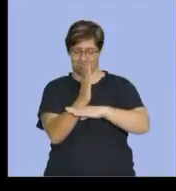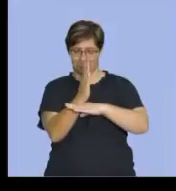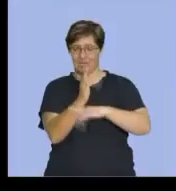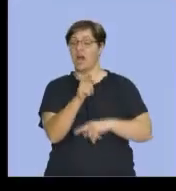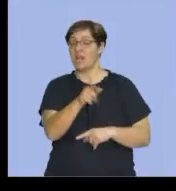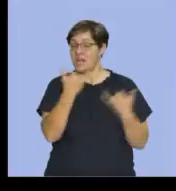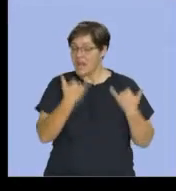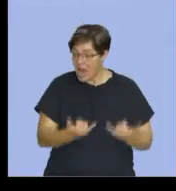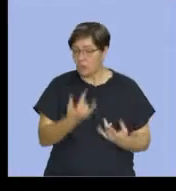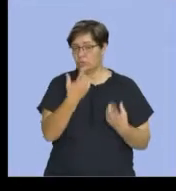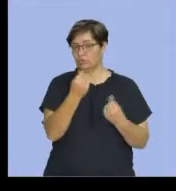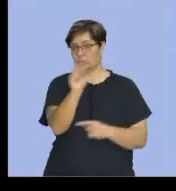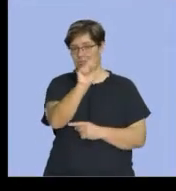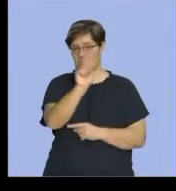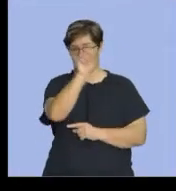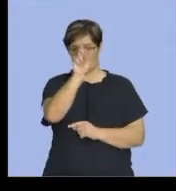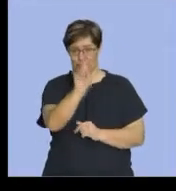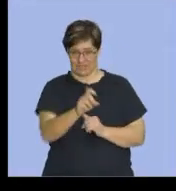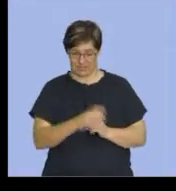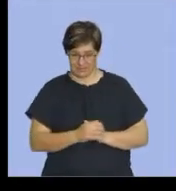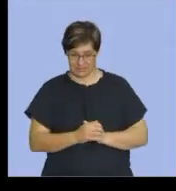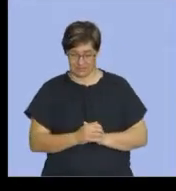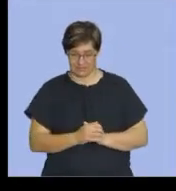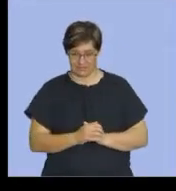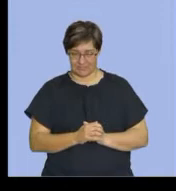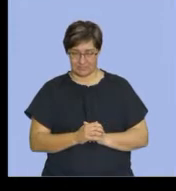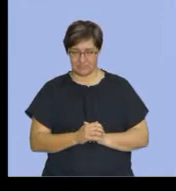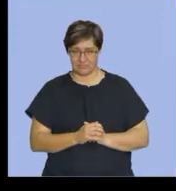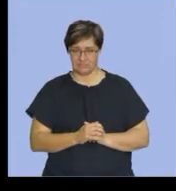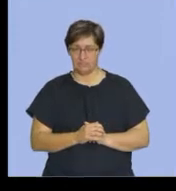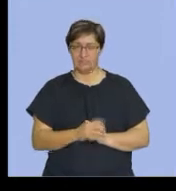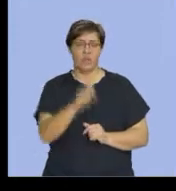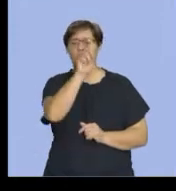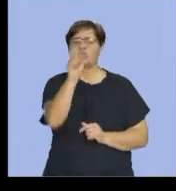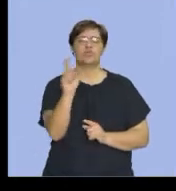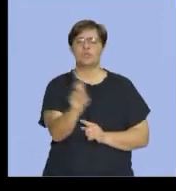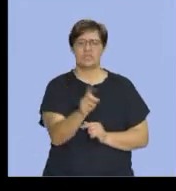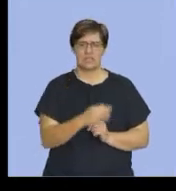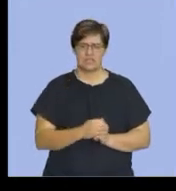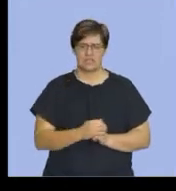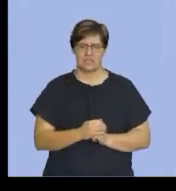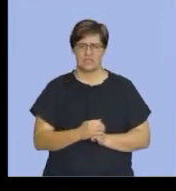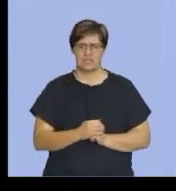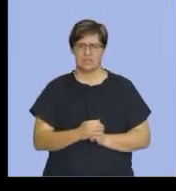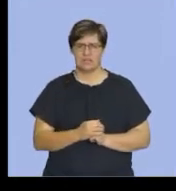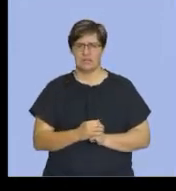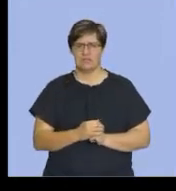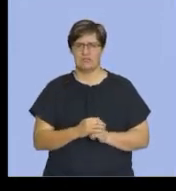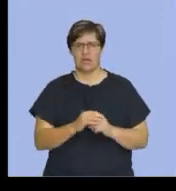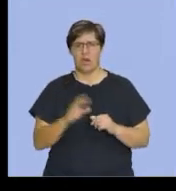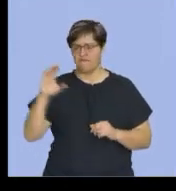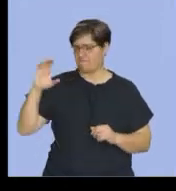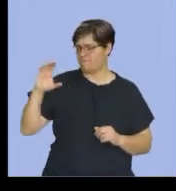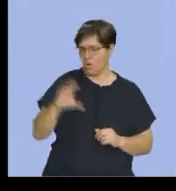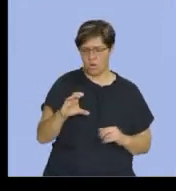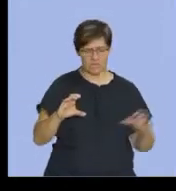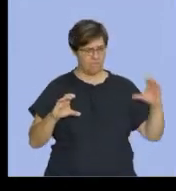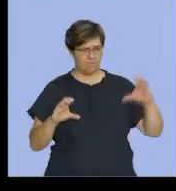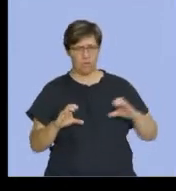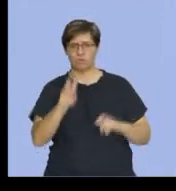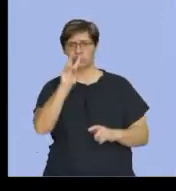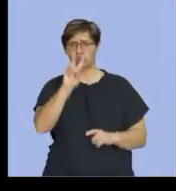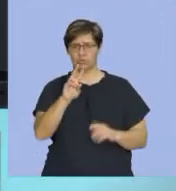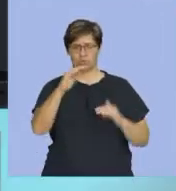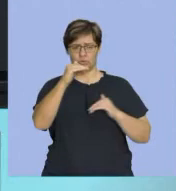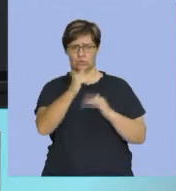So the question is going to be about what happens when we have 2 forces on an object. So I